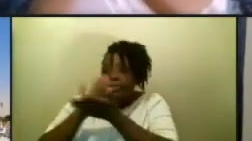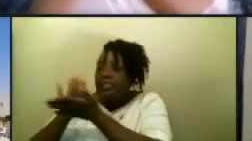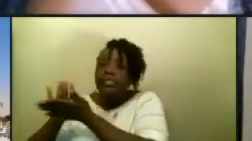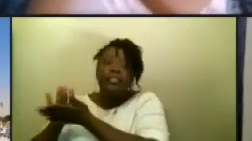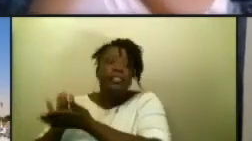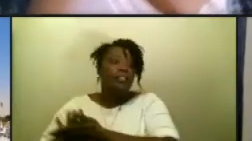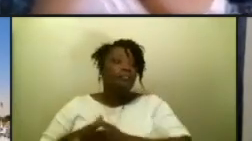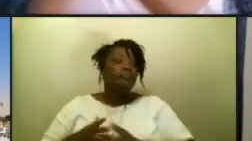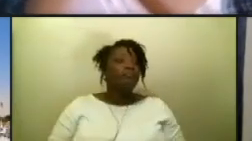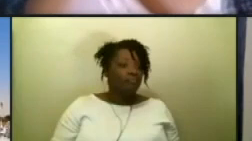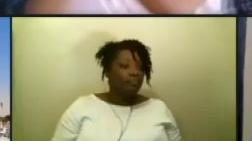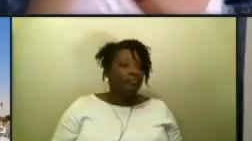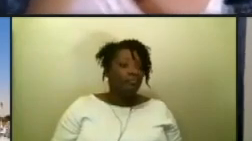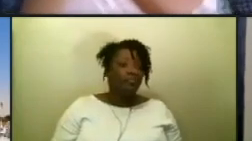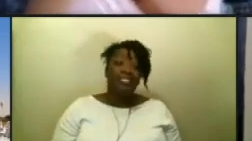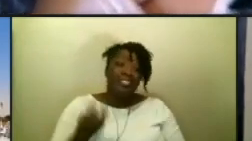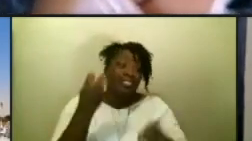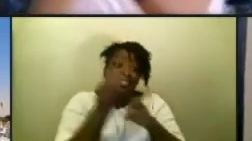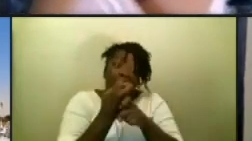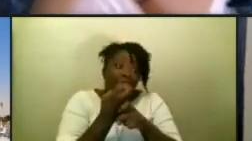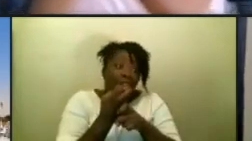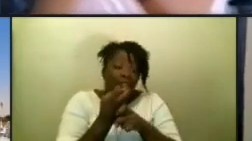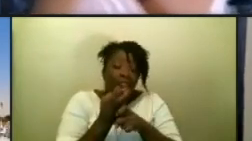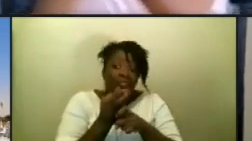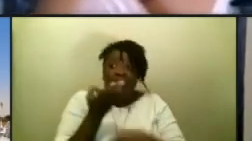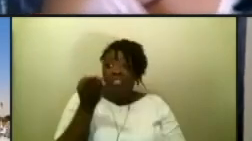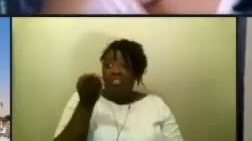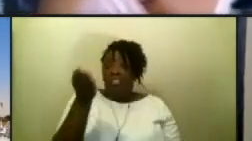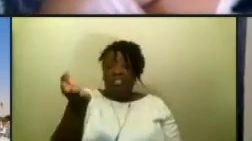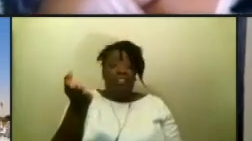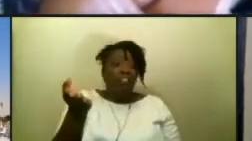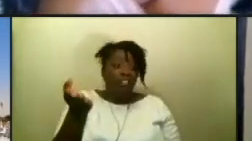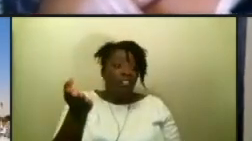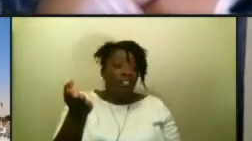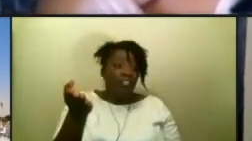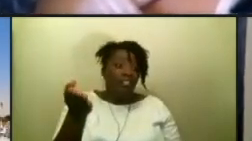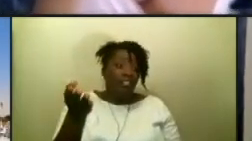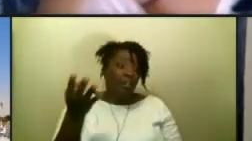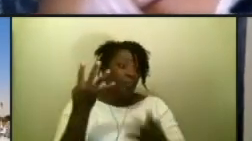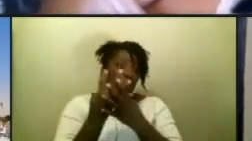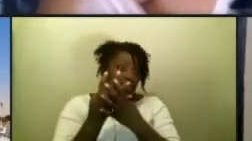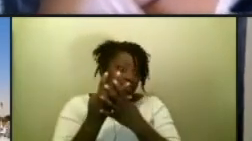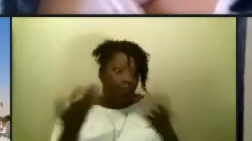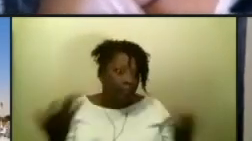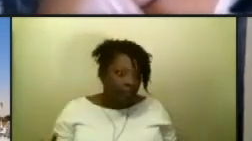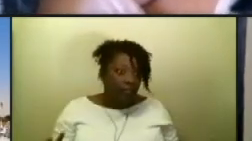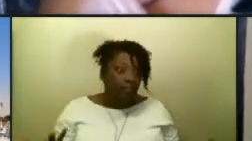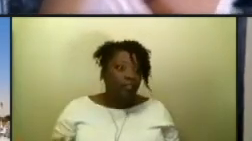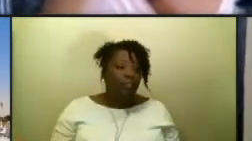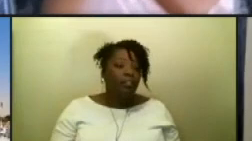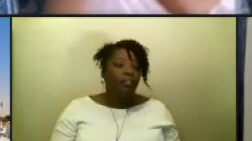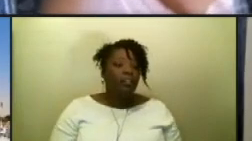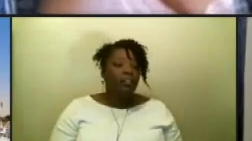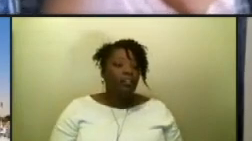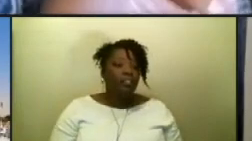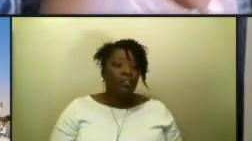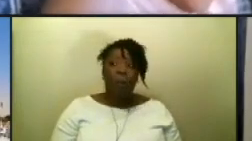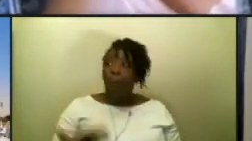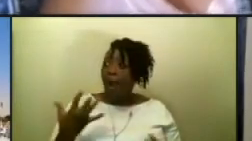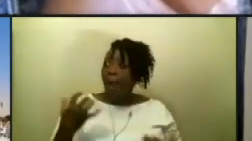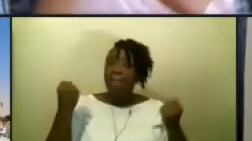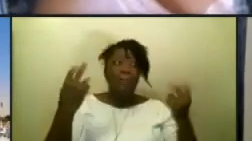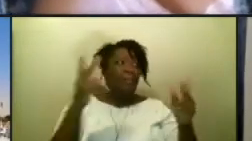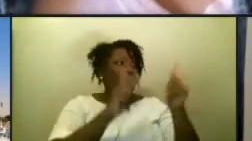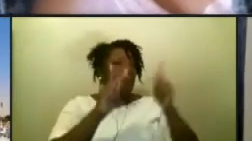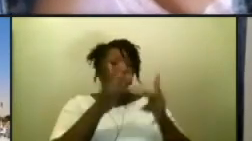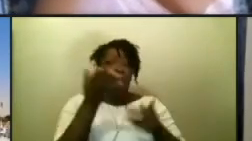practices, which this is very difficult to be doing while you're in detention with such a large population.